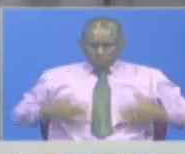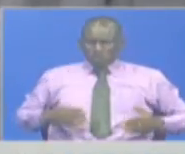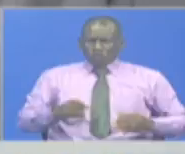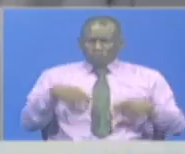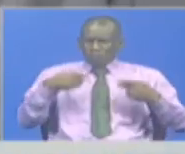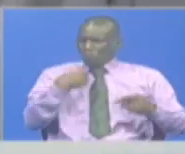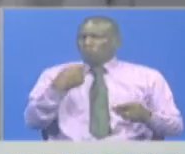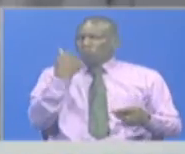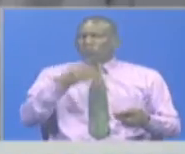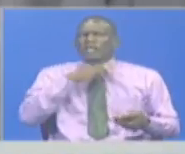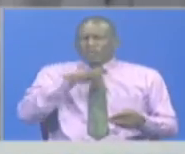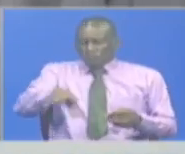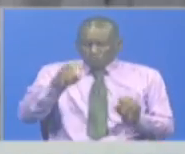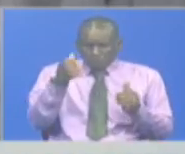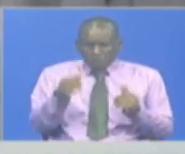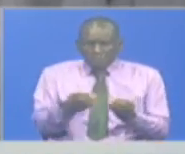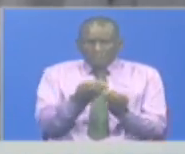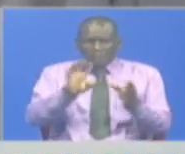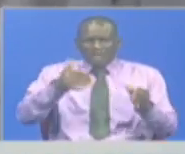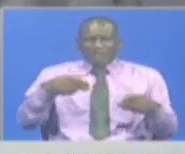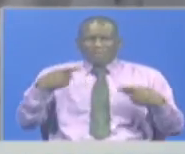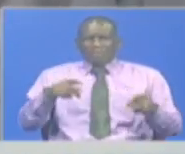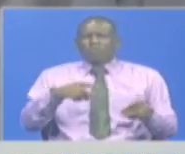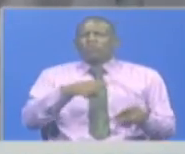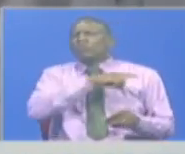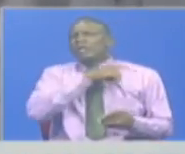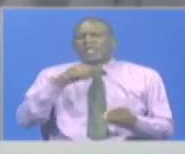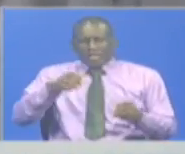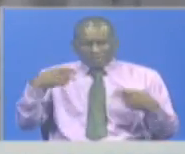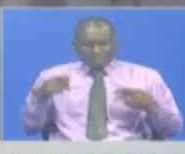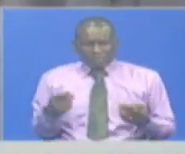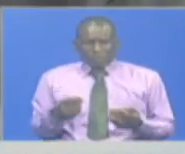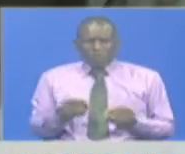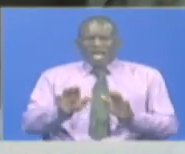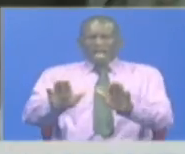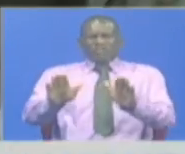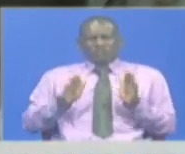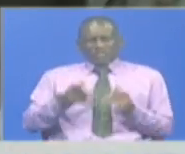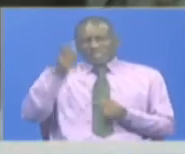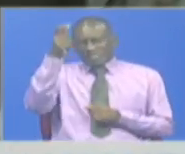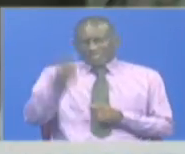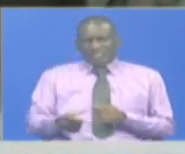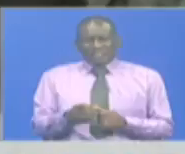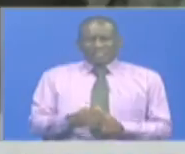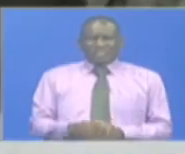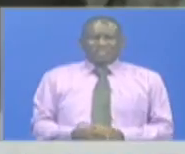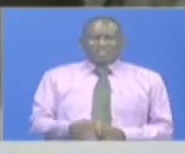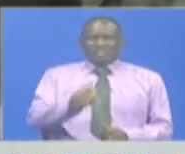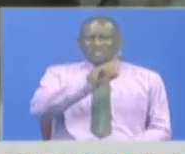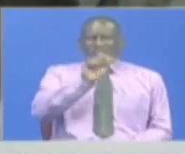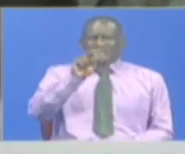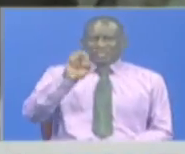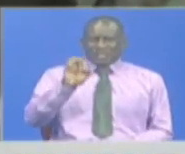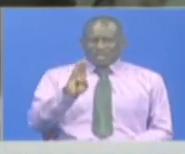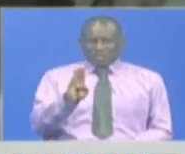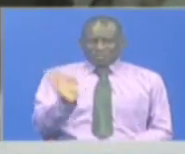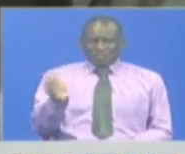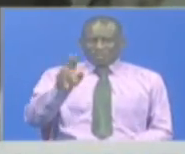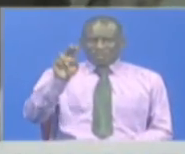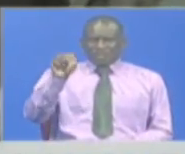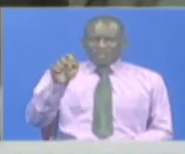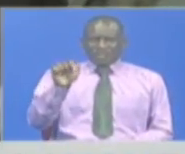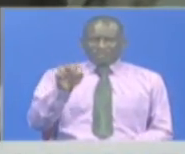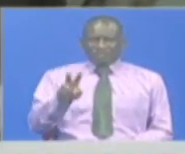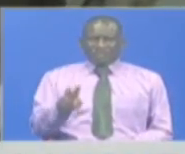and when many other killers still evade justice. Zainab Ismail,